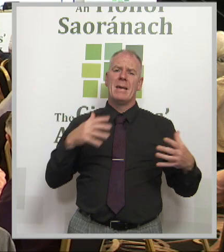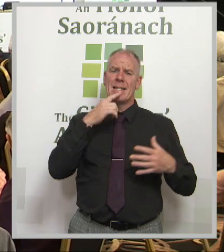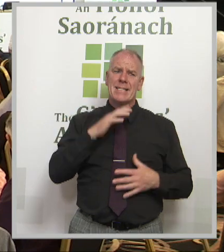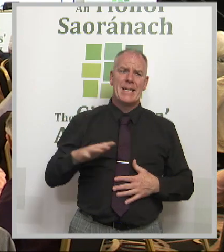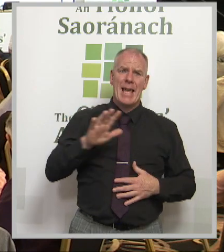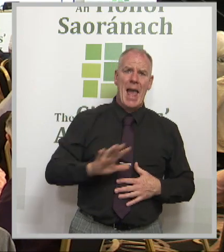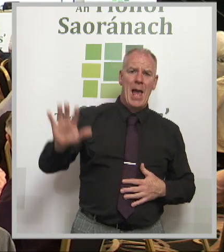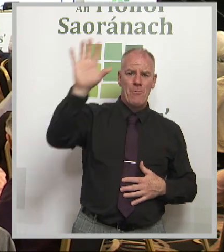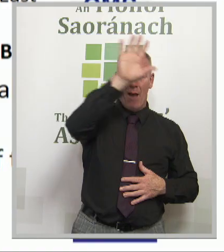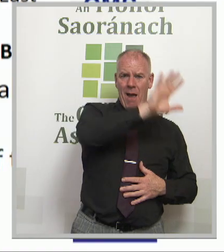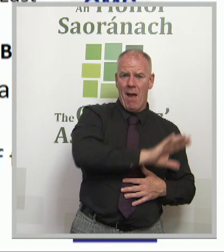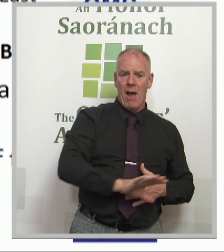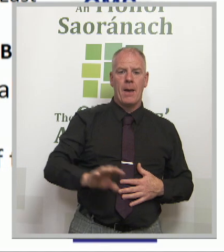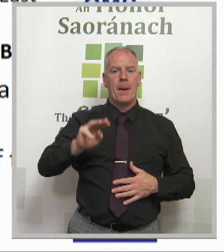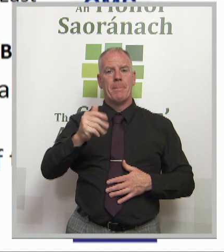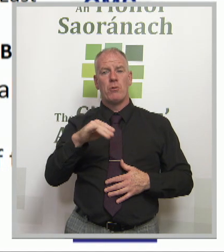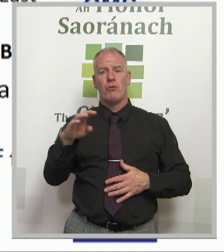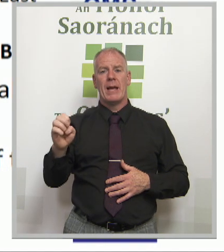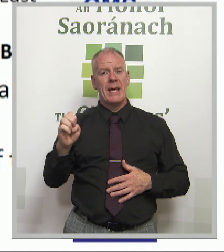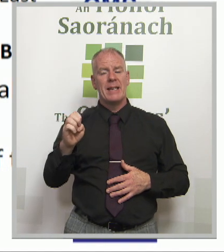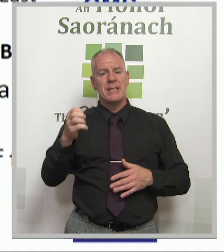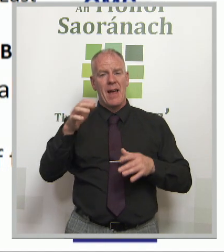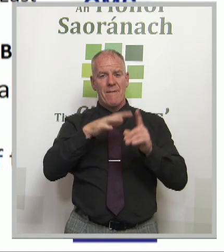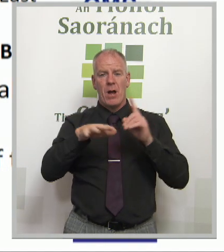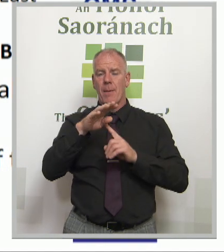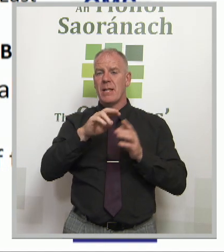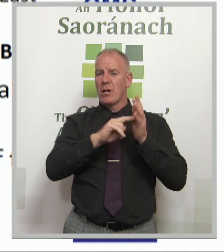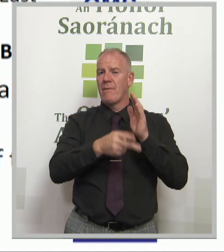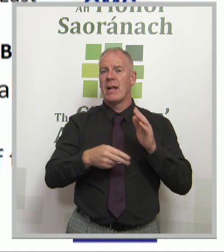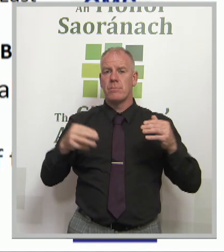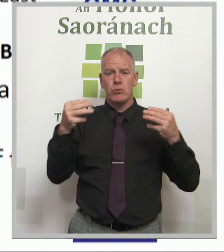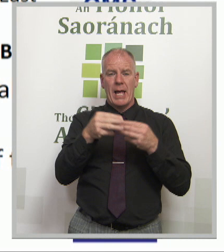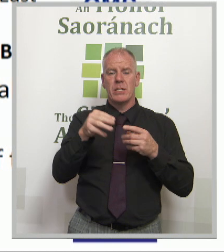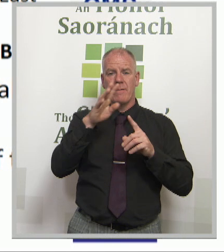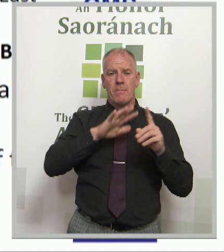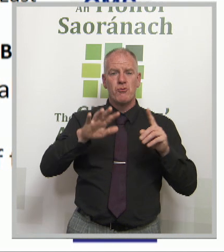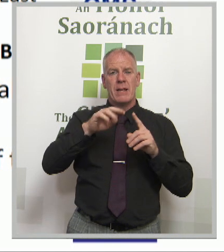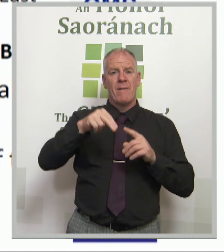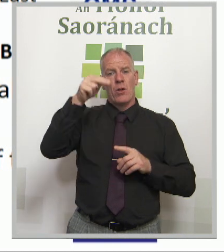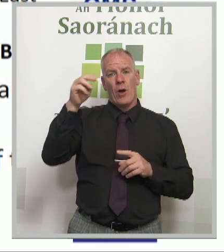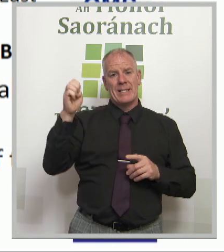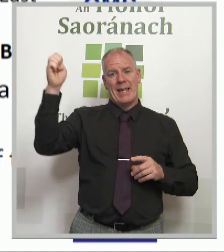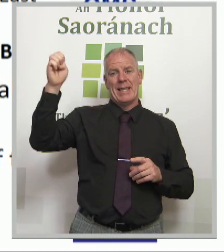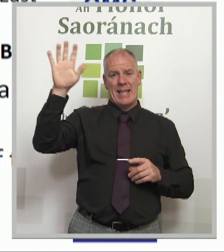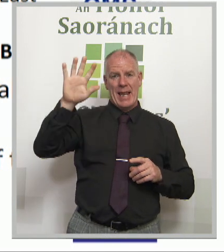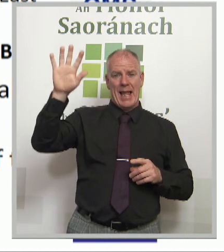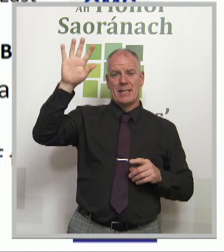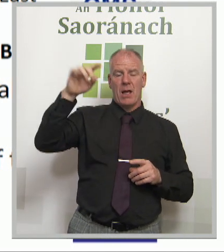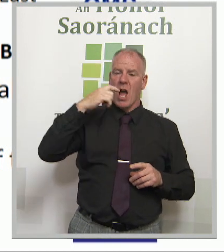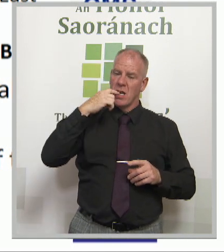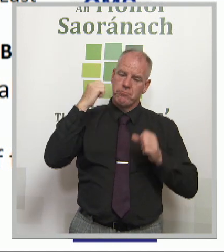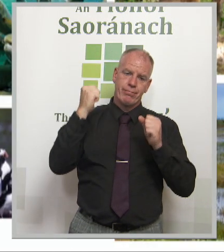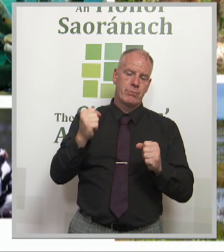area, the marine environment and the Convention for the Protection for the Marine Environment of the Northeast Atlantic is highly